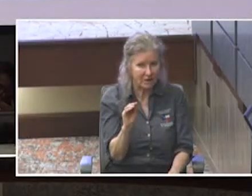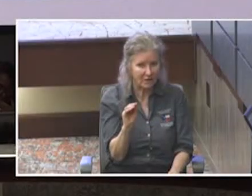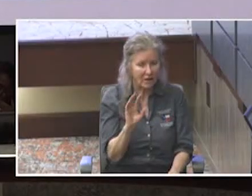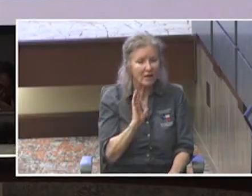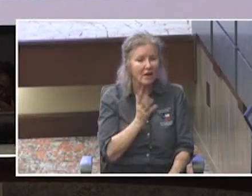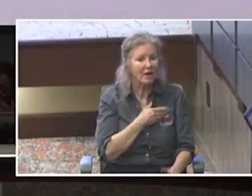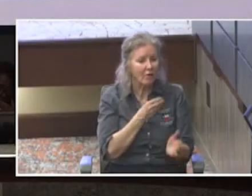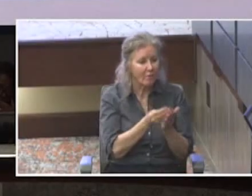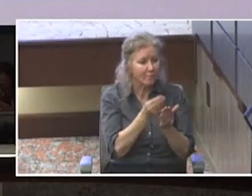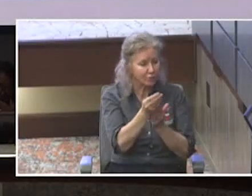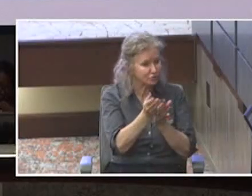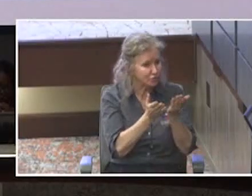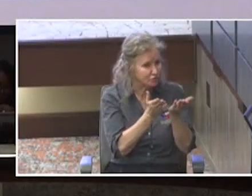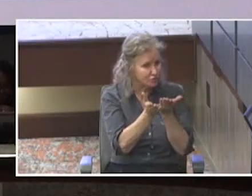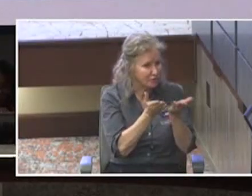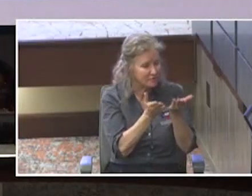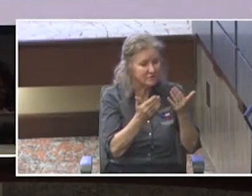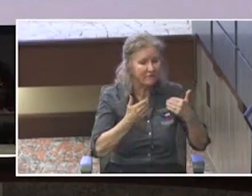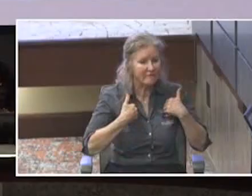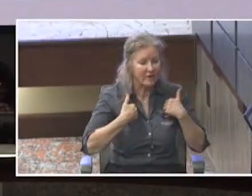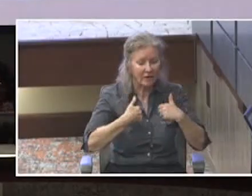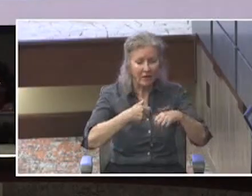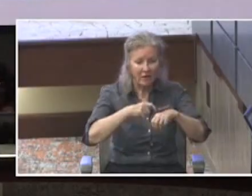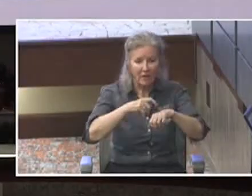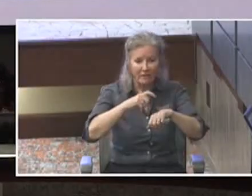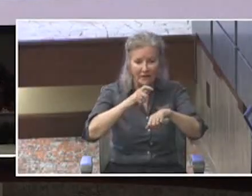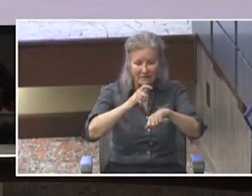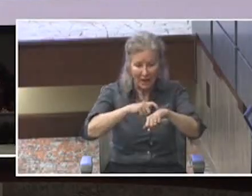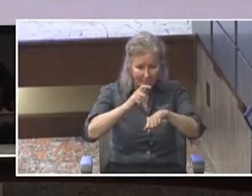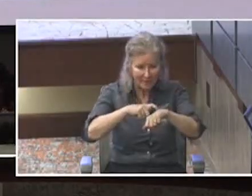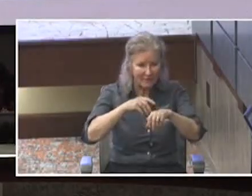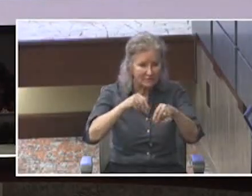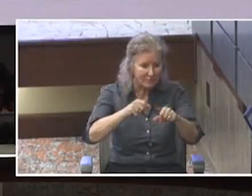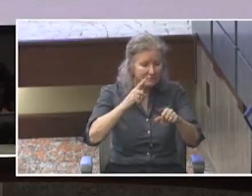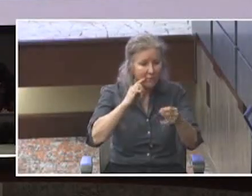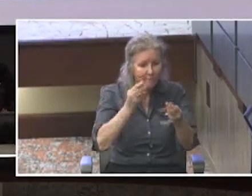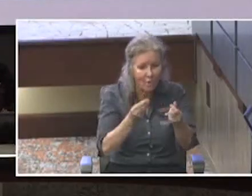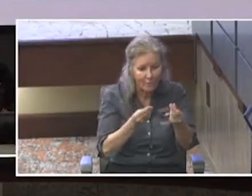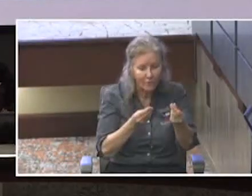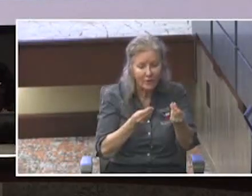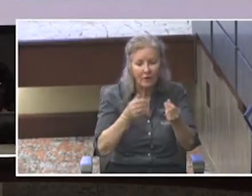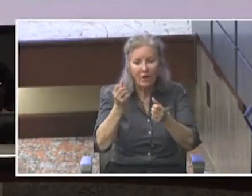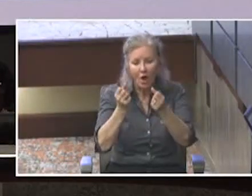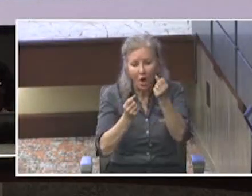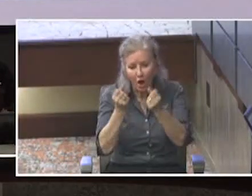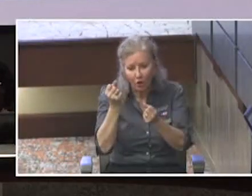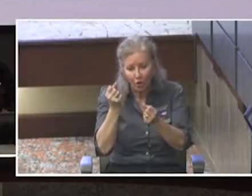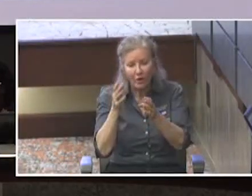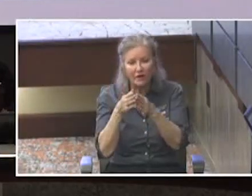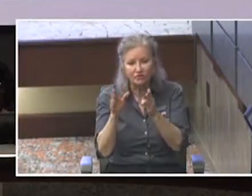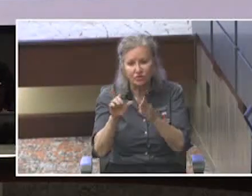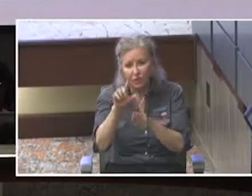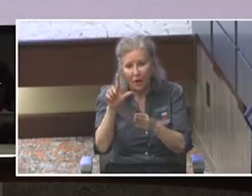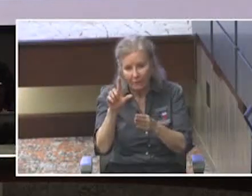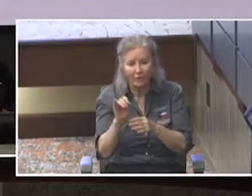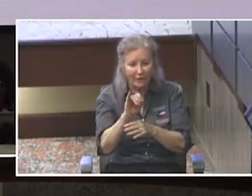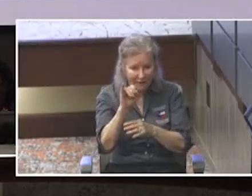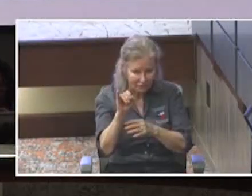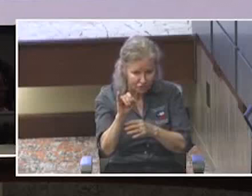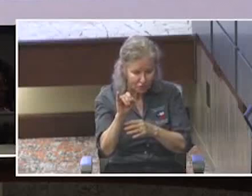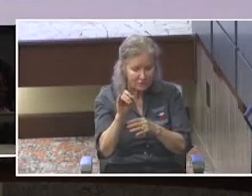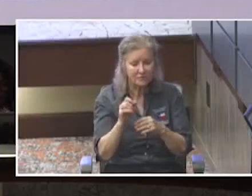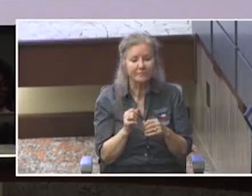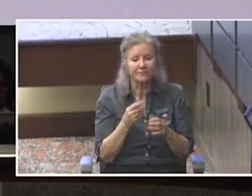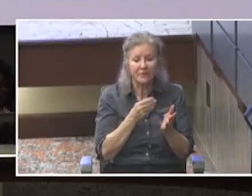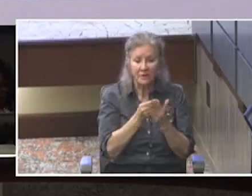purchase services, we've got the timing and the expenses for the property, the auto, and the general liability insurance. And then our